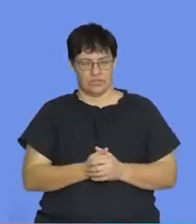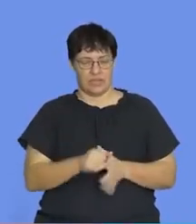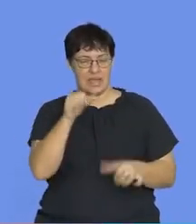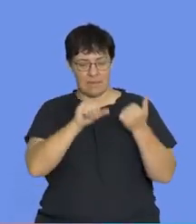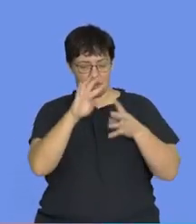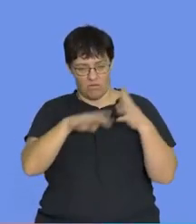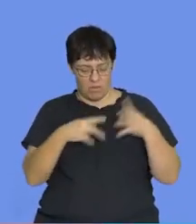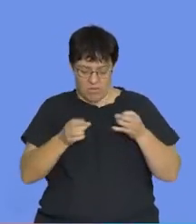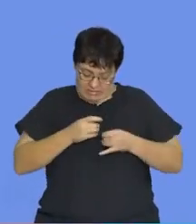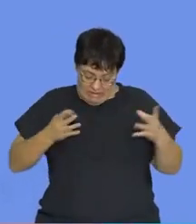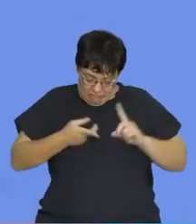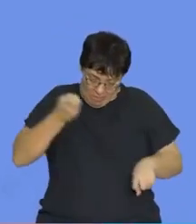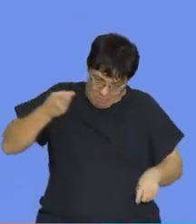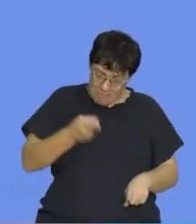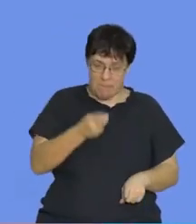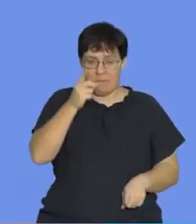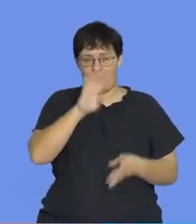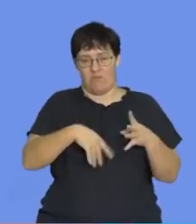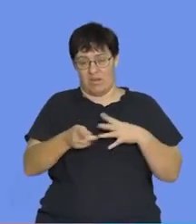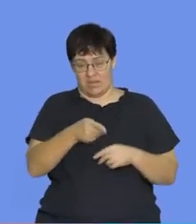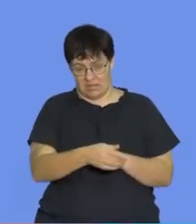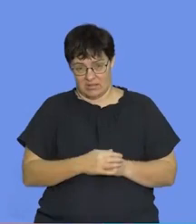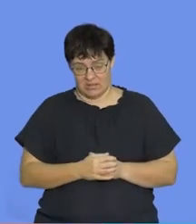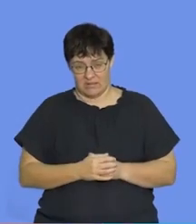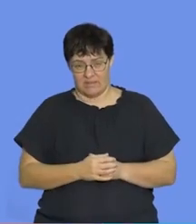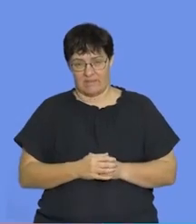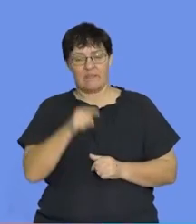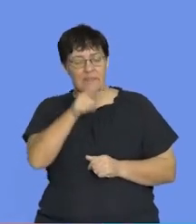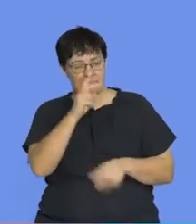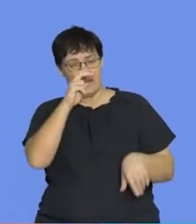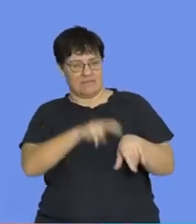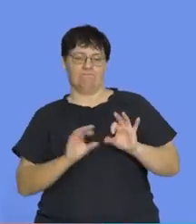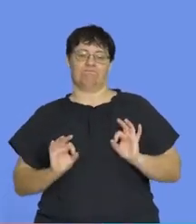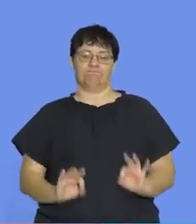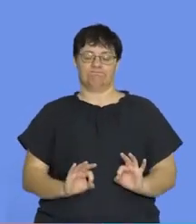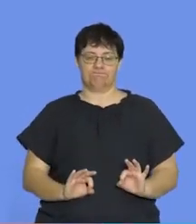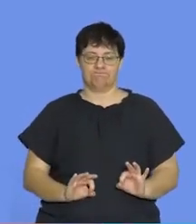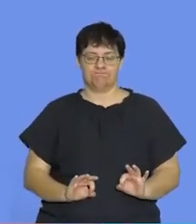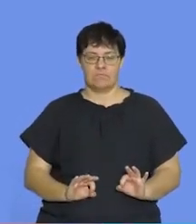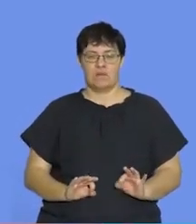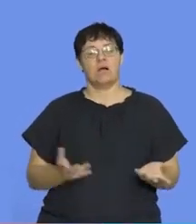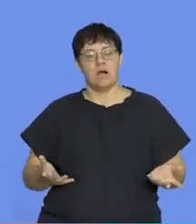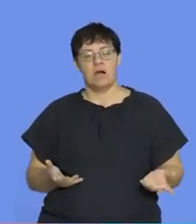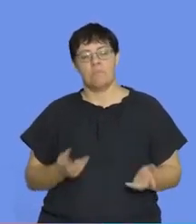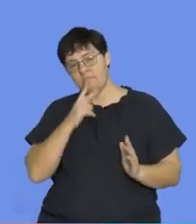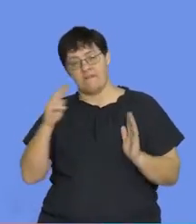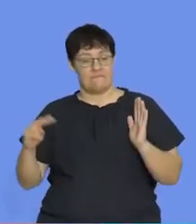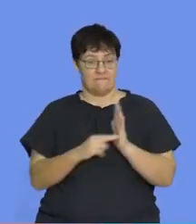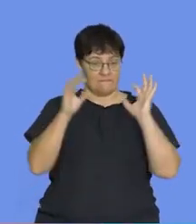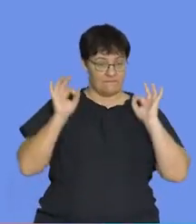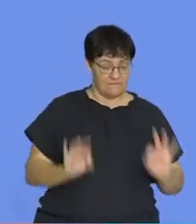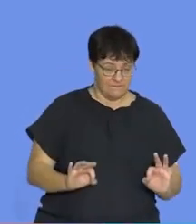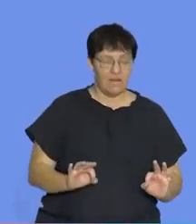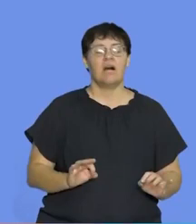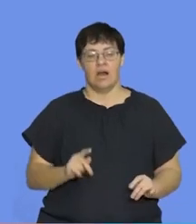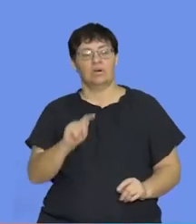everything starts from the chemical formula. So the chemical formula needs to be correct so that we can able to verify that indeed